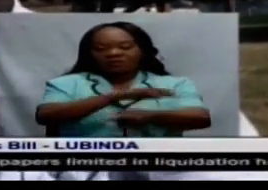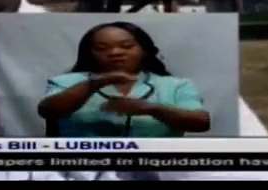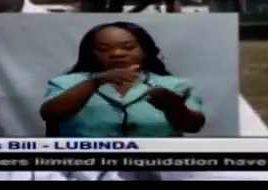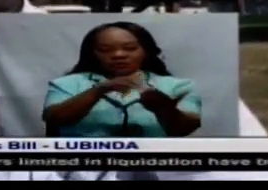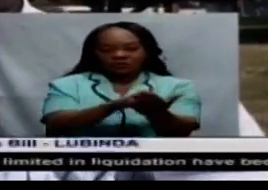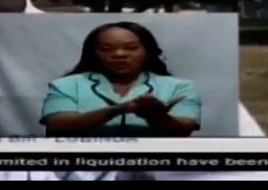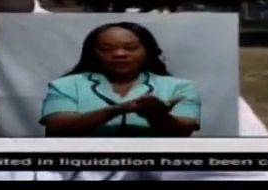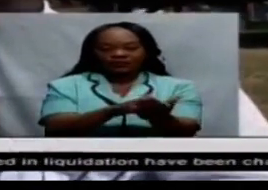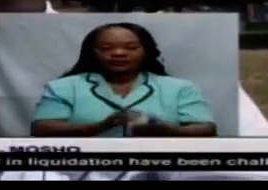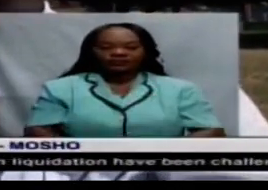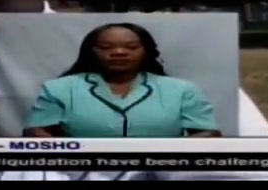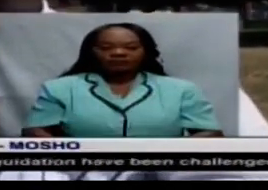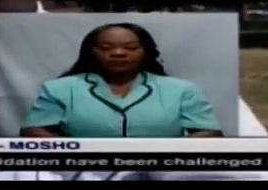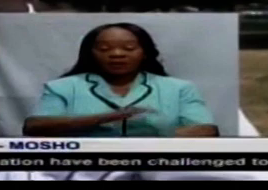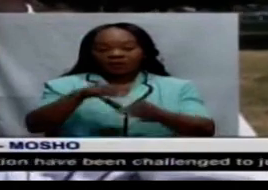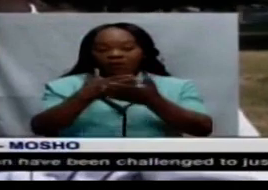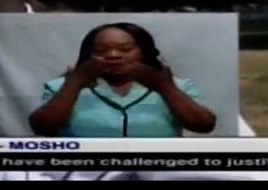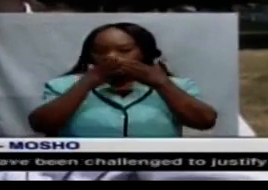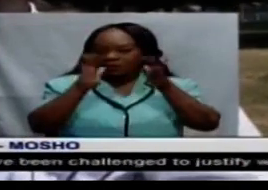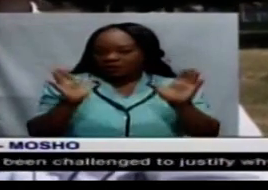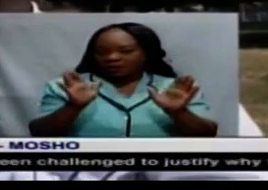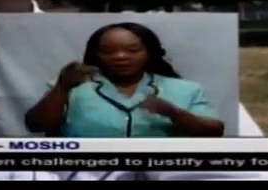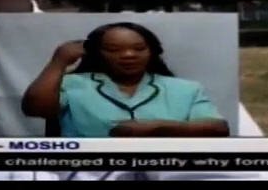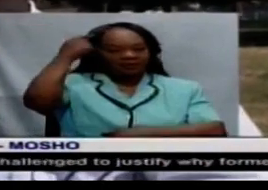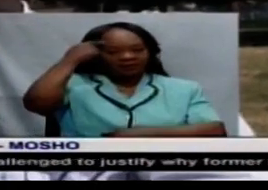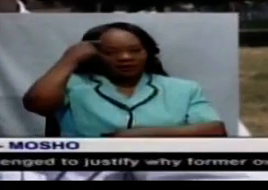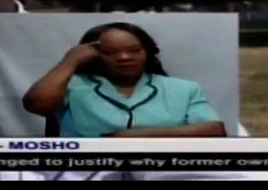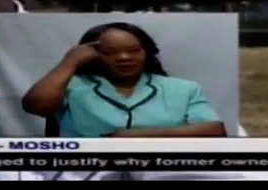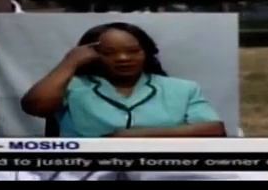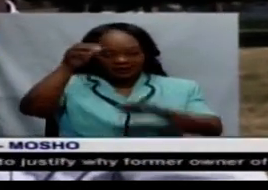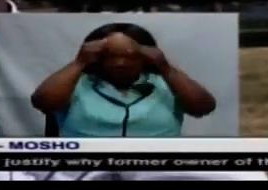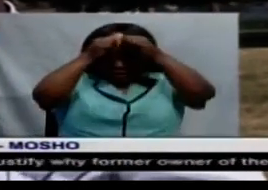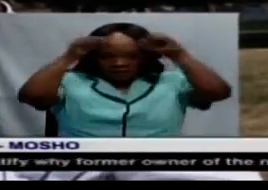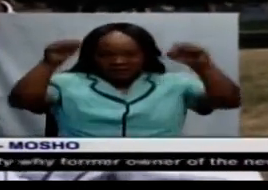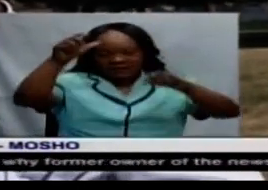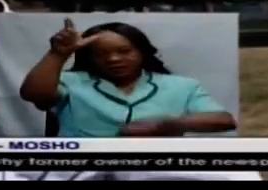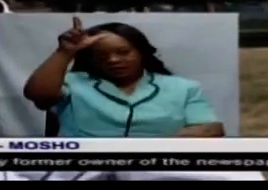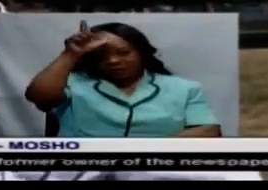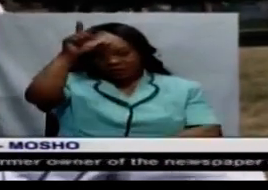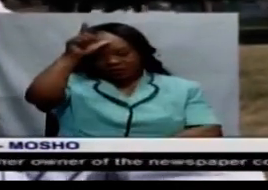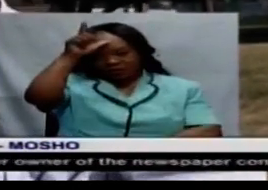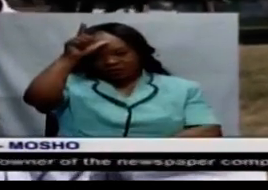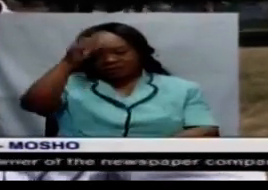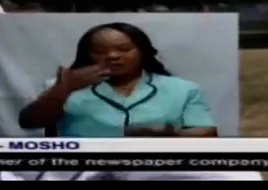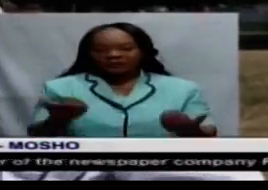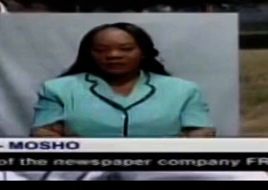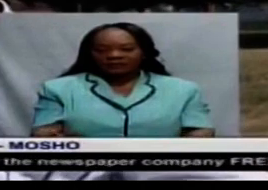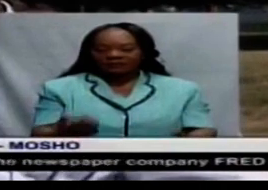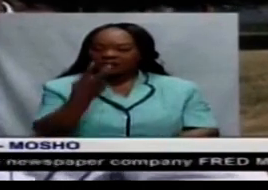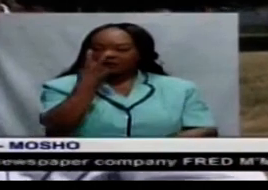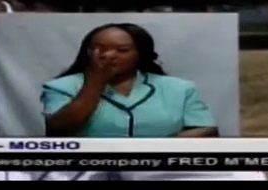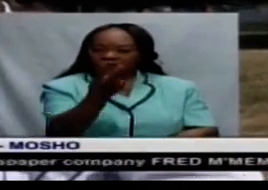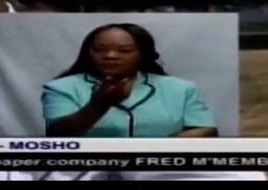And as you are aware that the government of His Excellency the President Mr. Edgar Chagwa Lungu has been looking